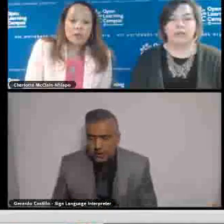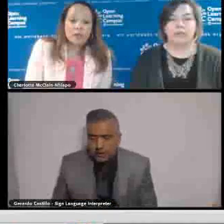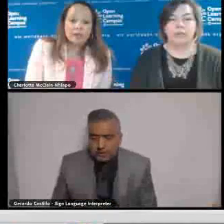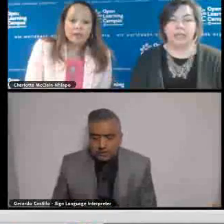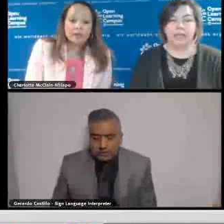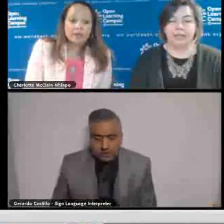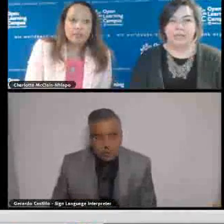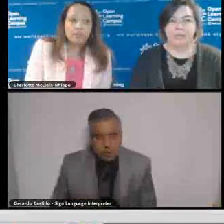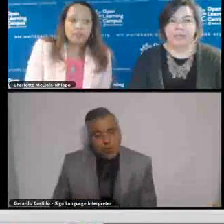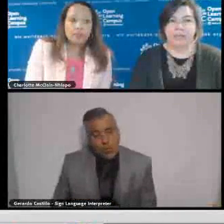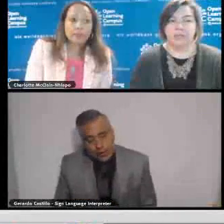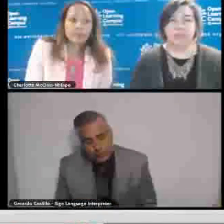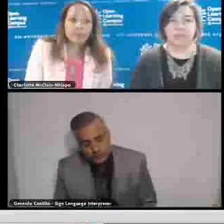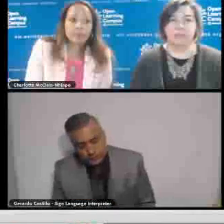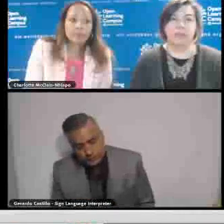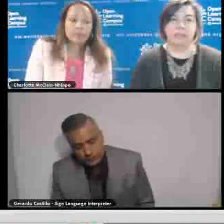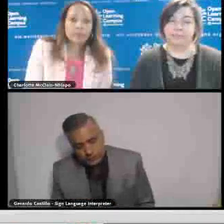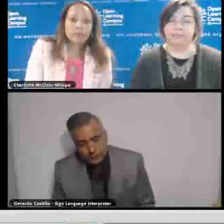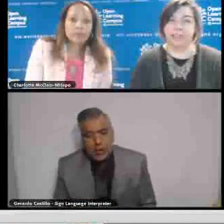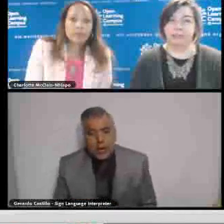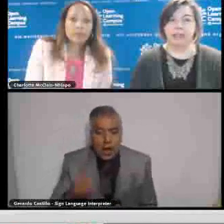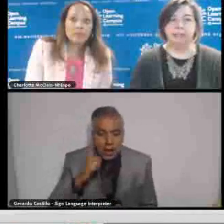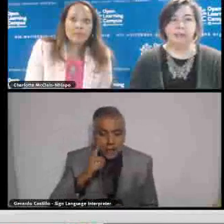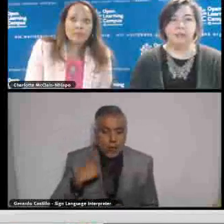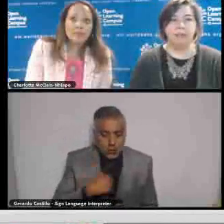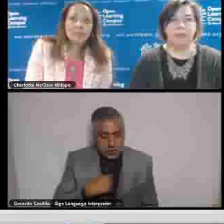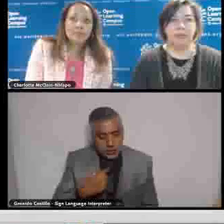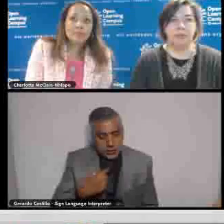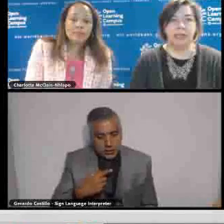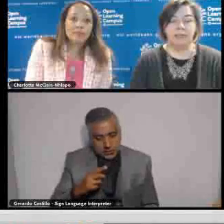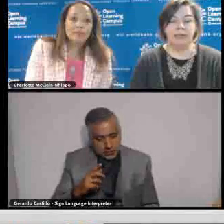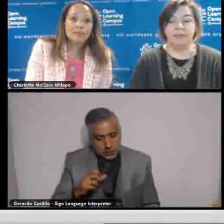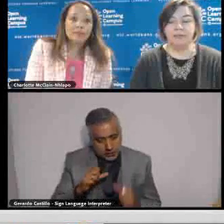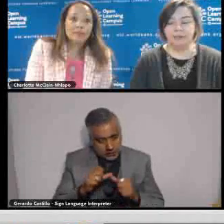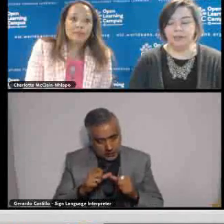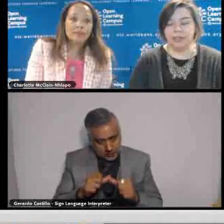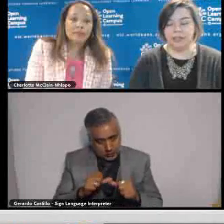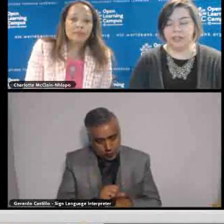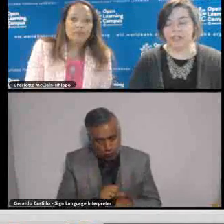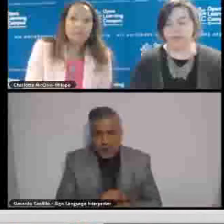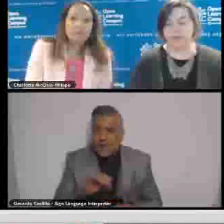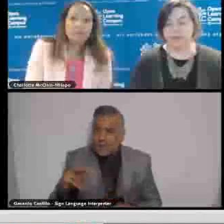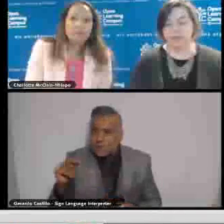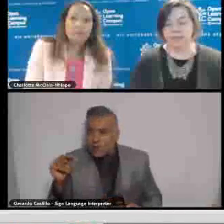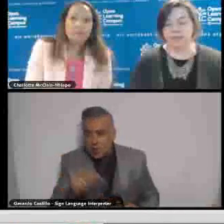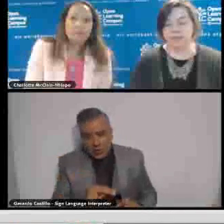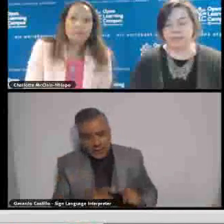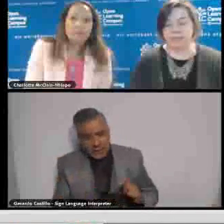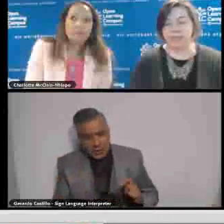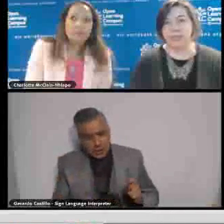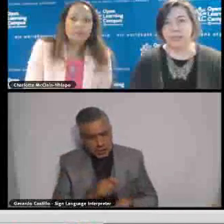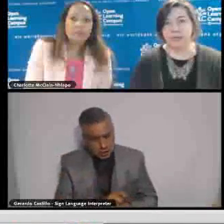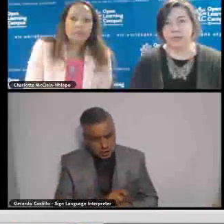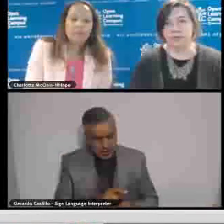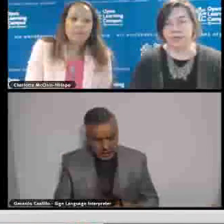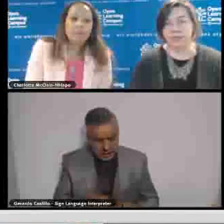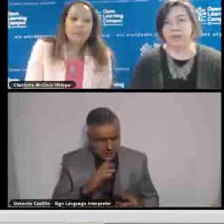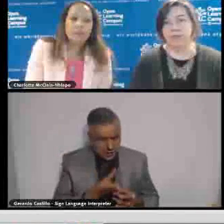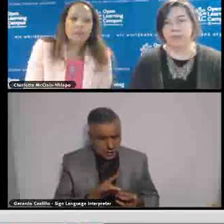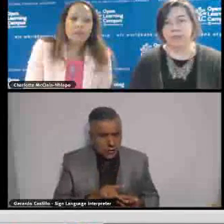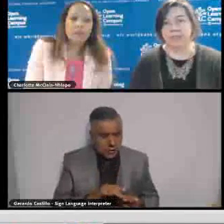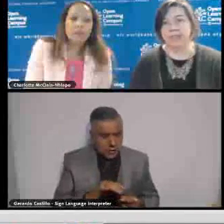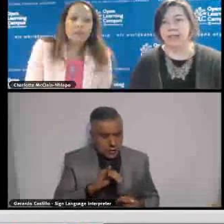Well, I think we can keep on keeping on with what we've been doing. I mean, if you look at the change from, as I mentioned, the Hyogo framework